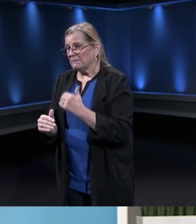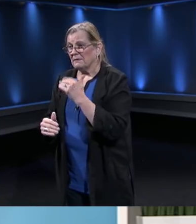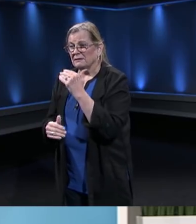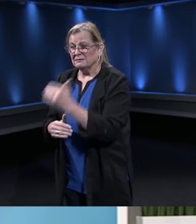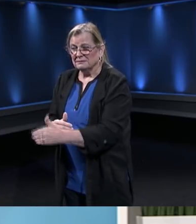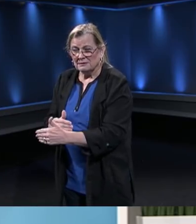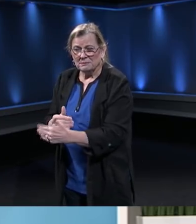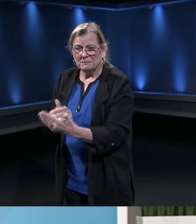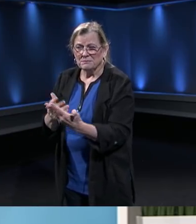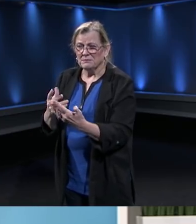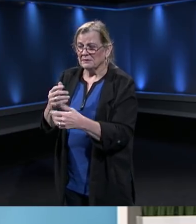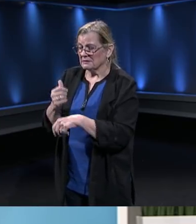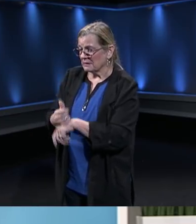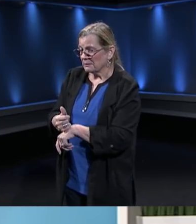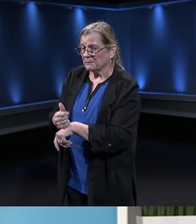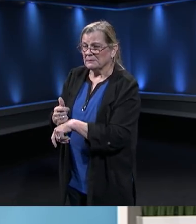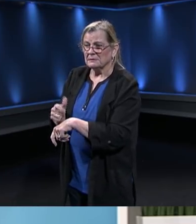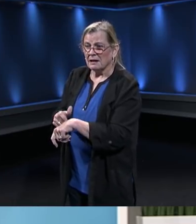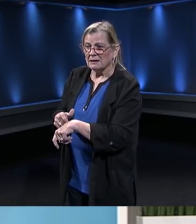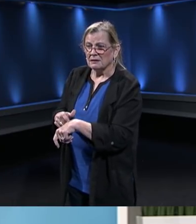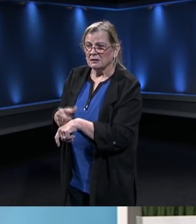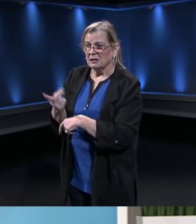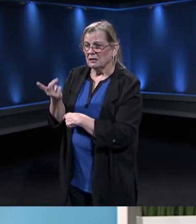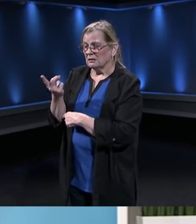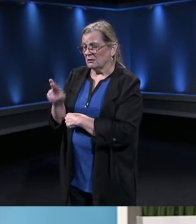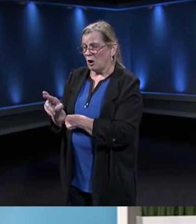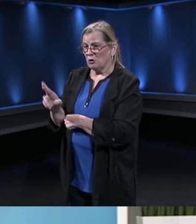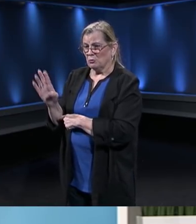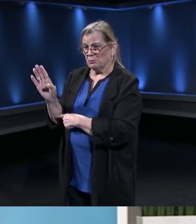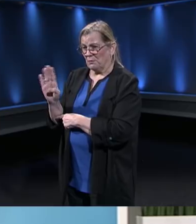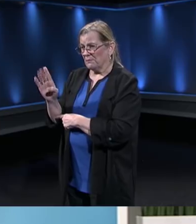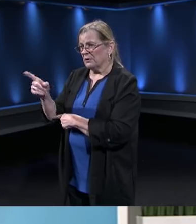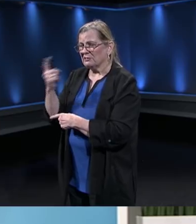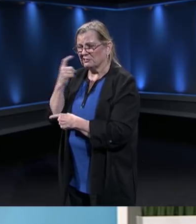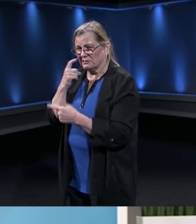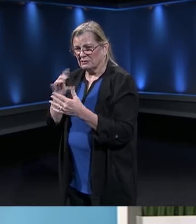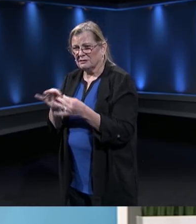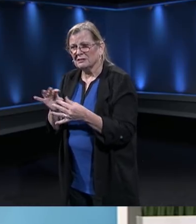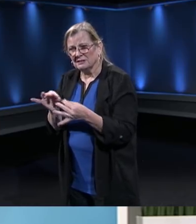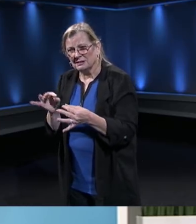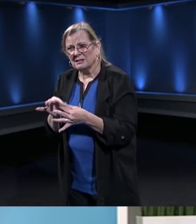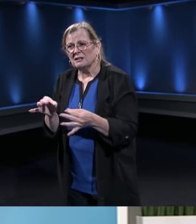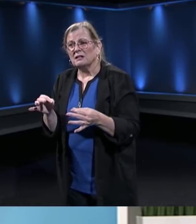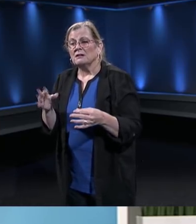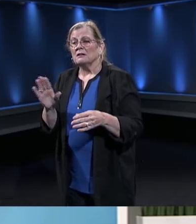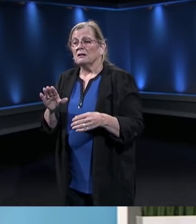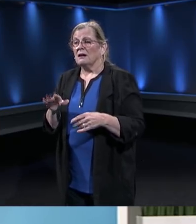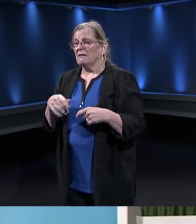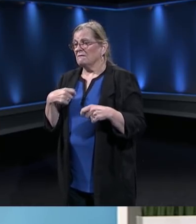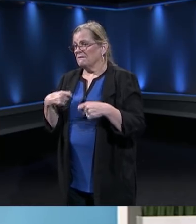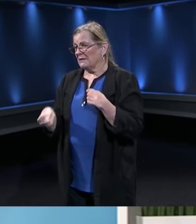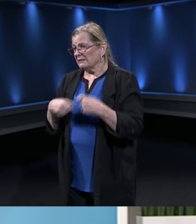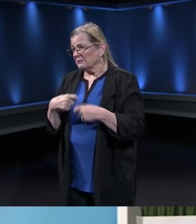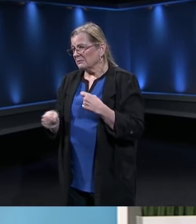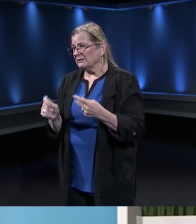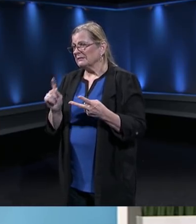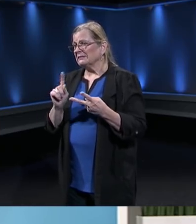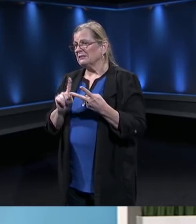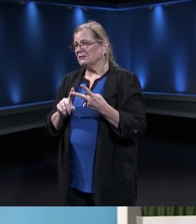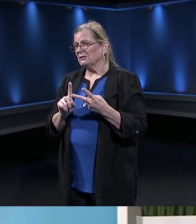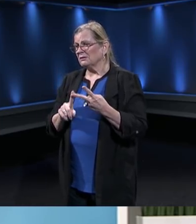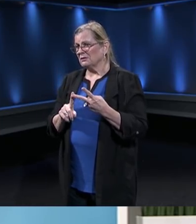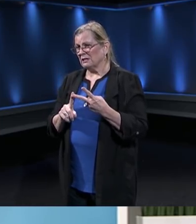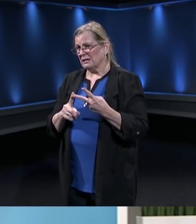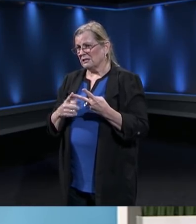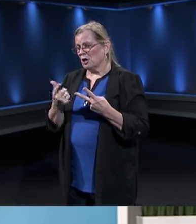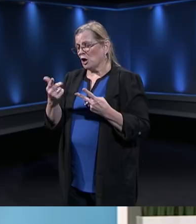Brabrand alluded to this in his previous comments, this is where flexibility and that grace with each other and really close collaboration with your